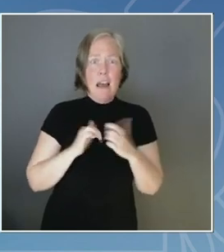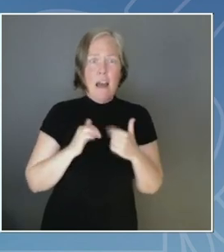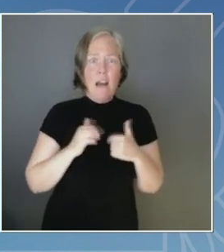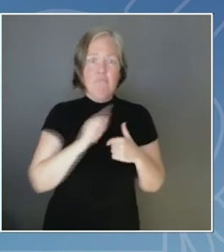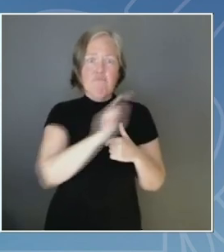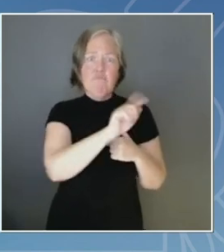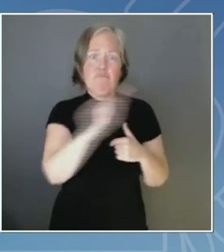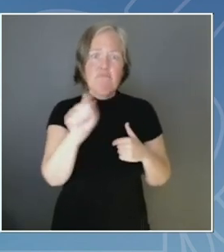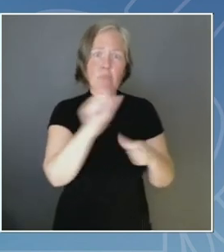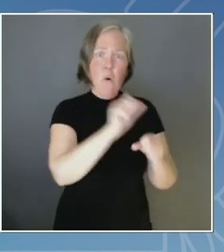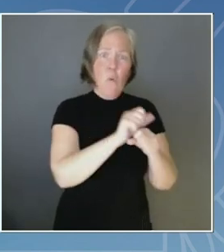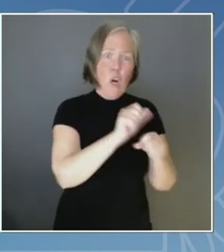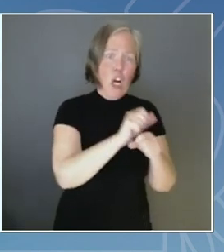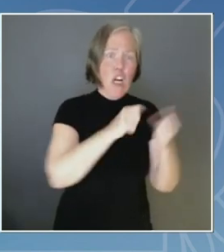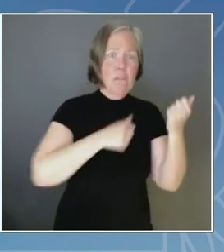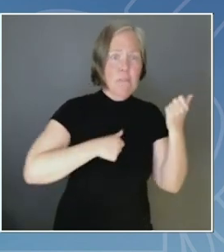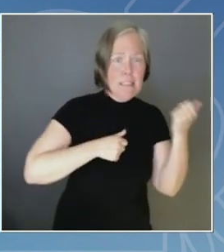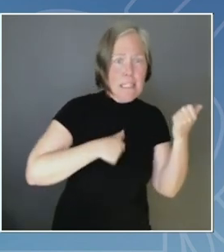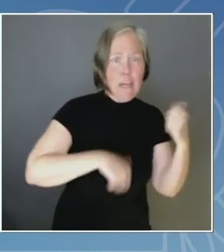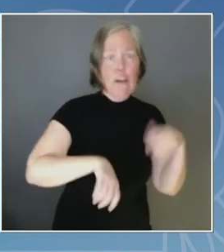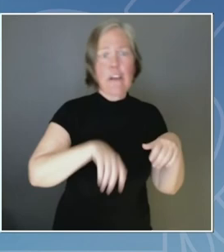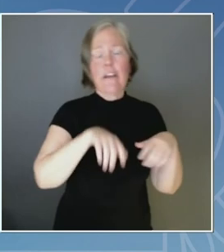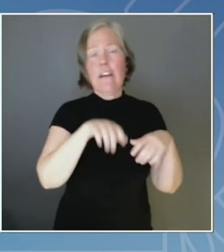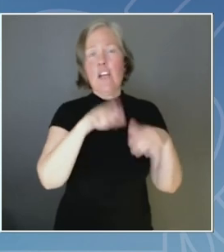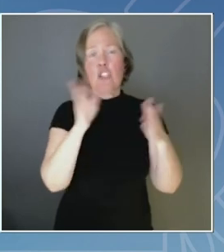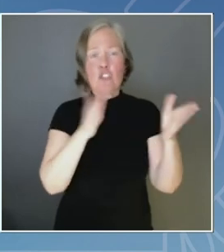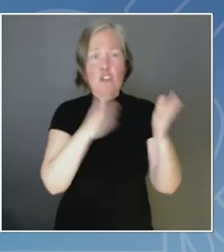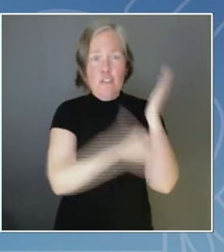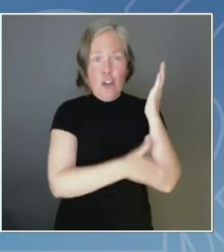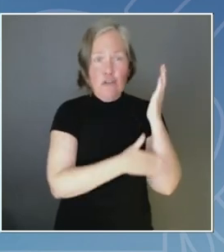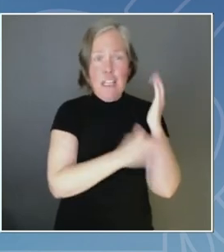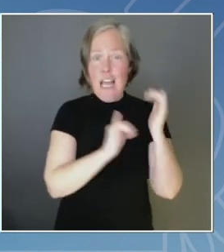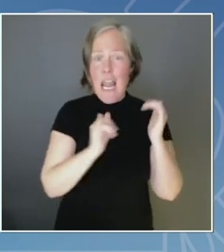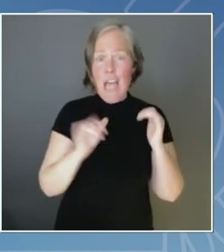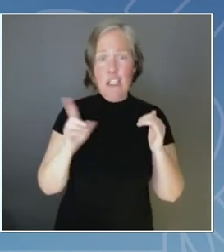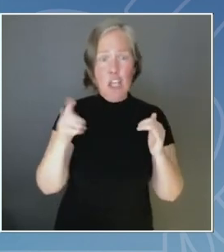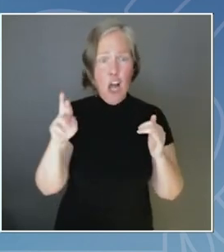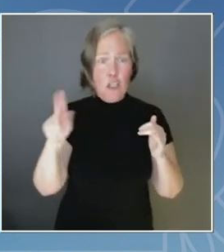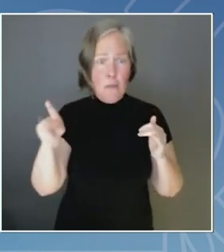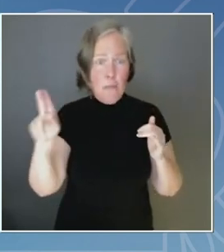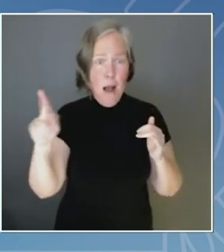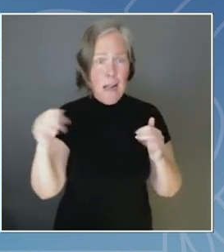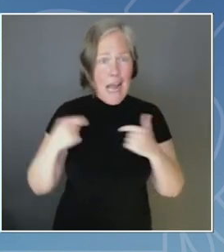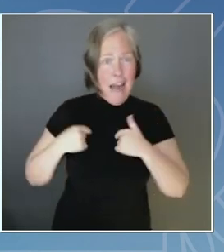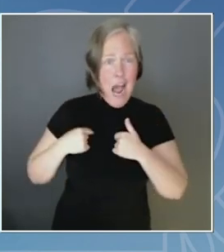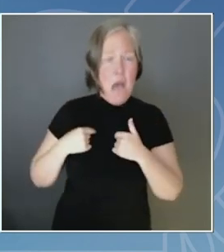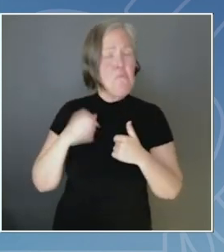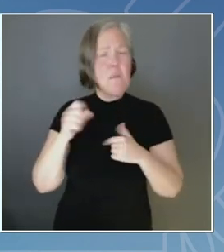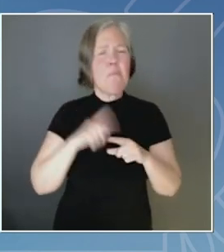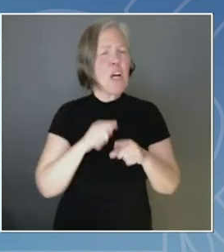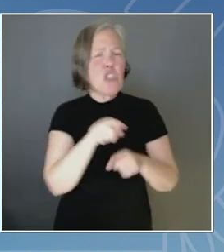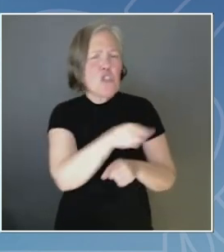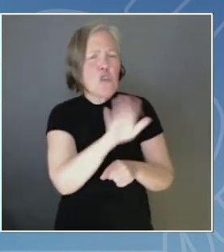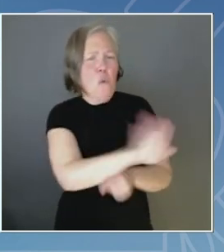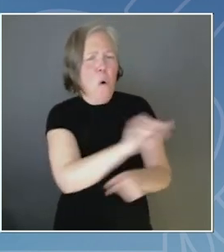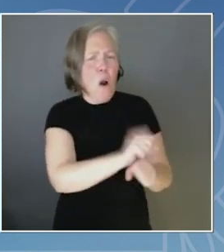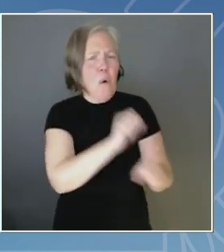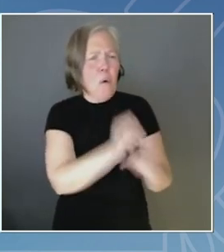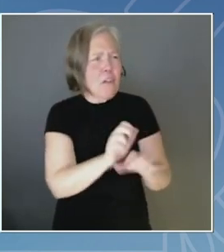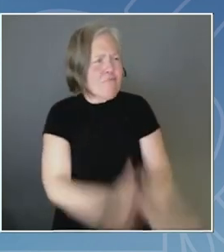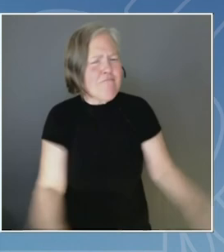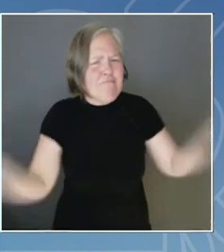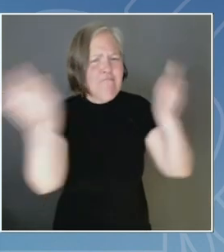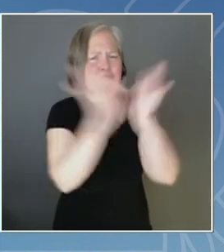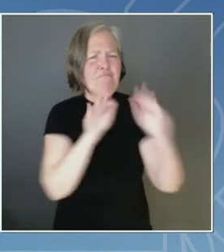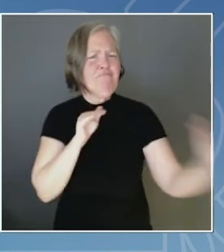in an official capacity, like Dr. Pak and I do. You're doing just as much, and in some respects, you're doing more. So thank you